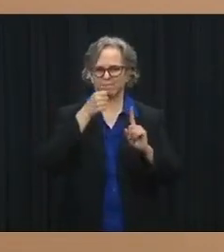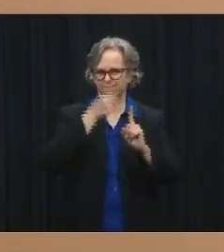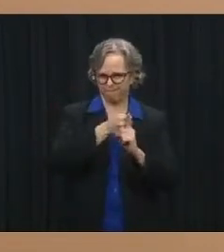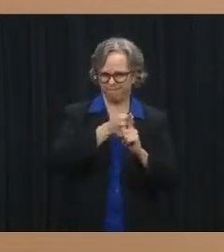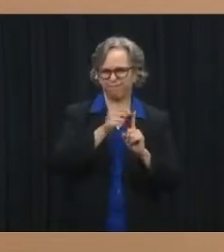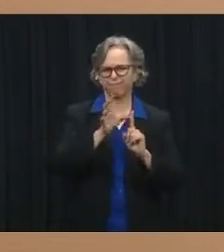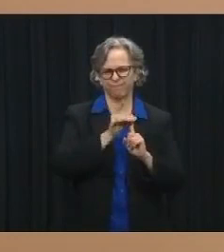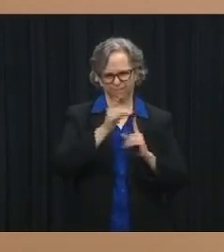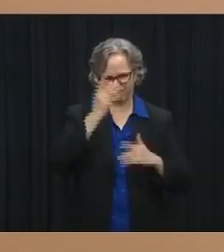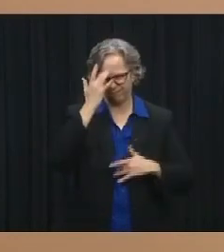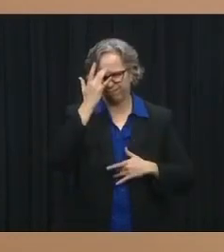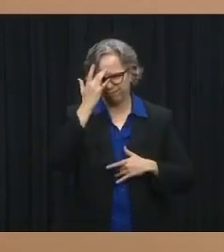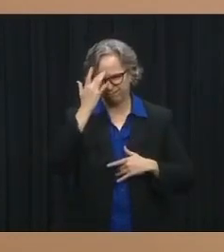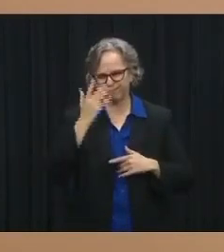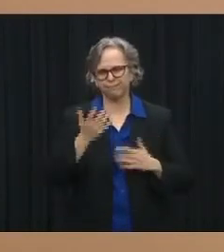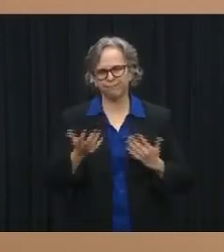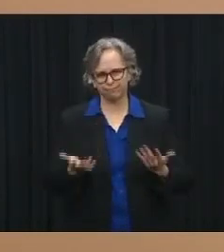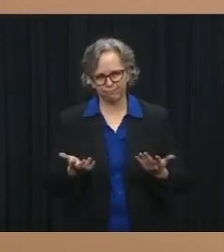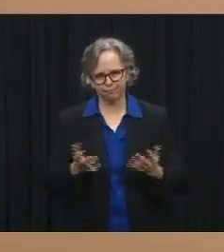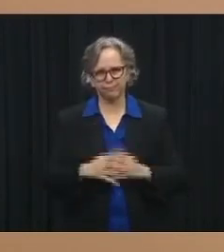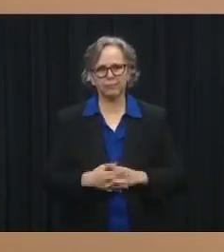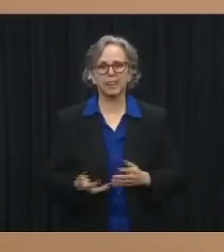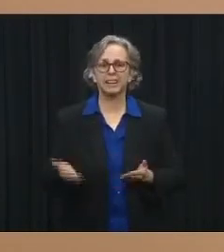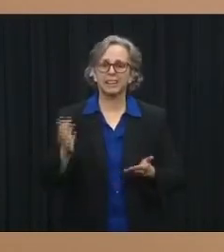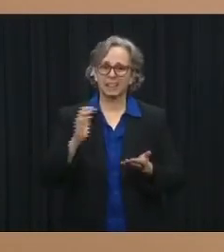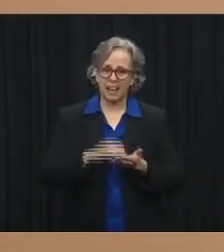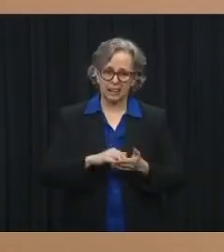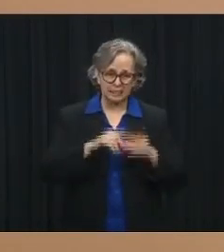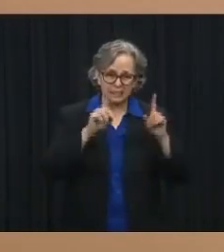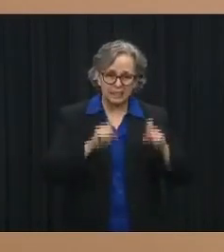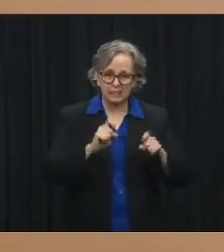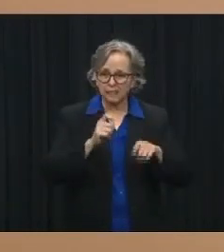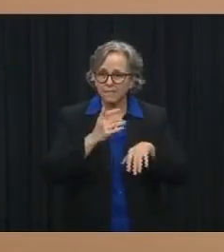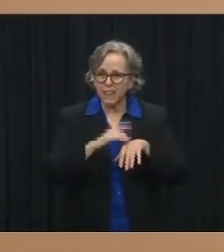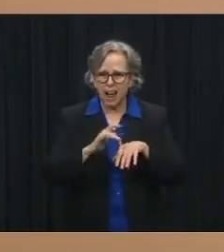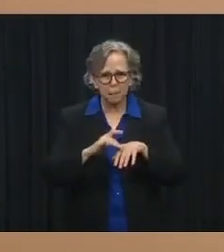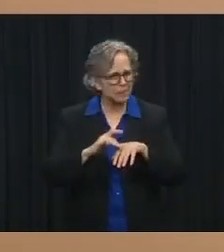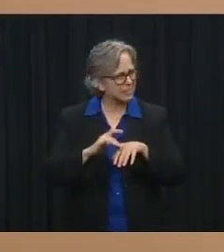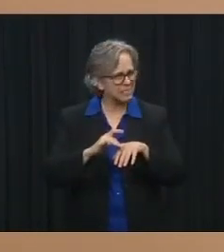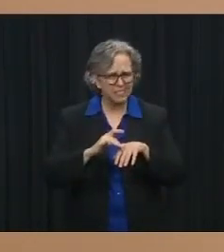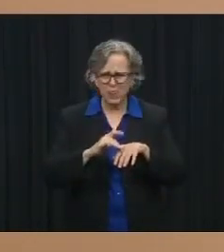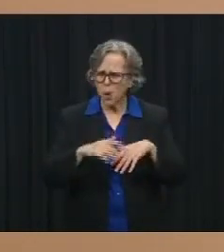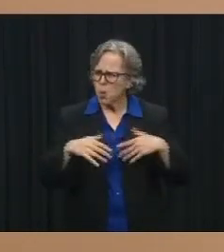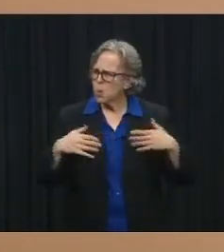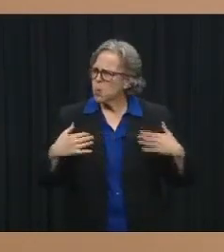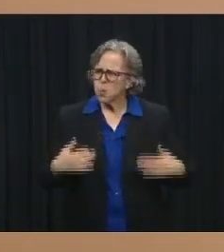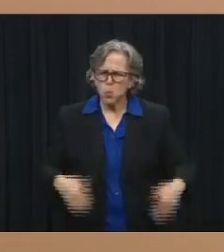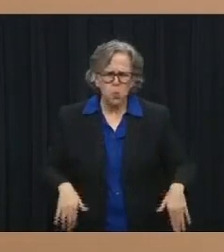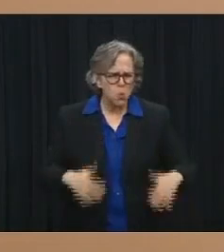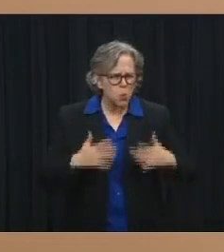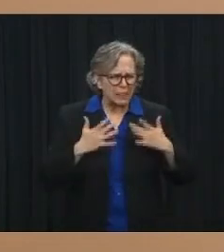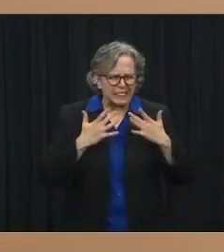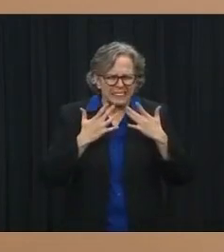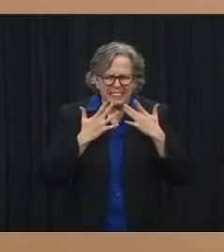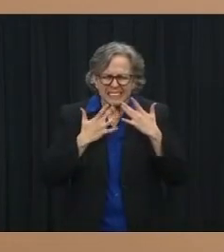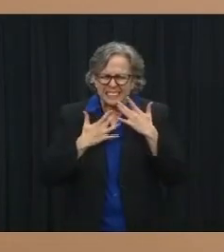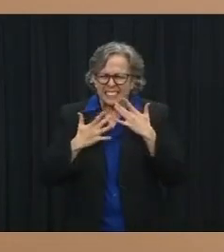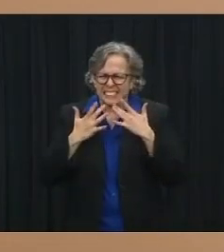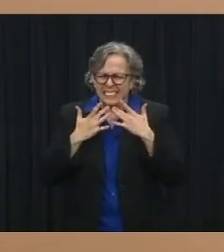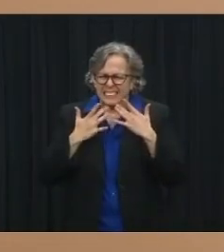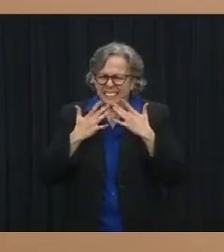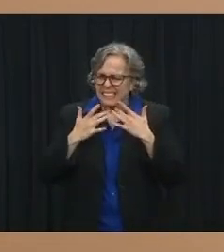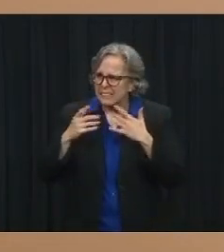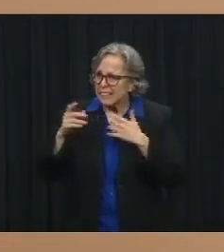we are very limited in our testing right now. We do have many pending testing kits that are at private